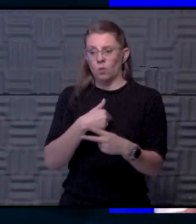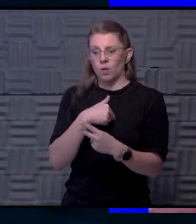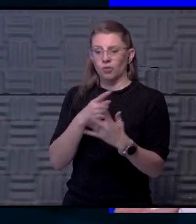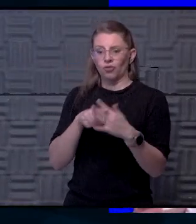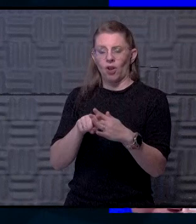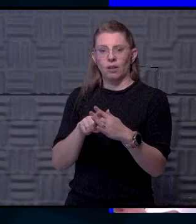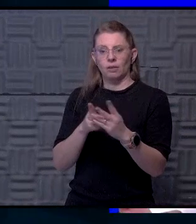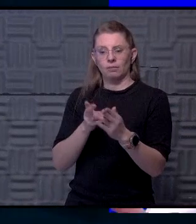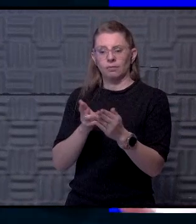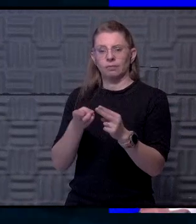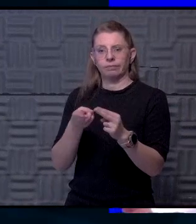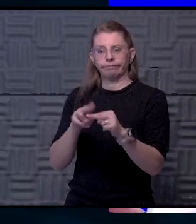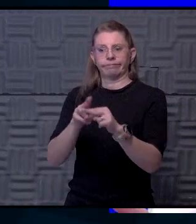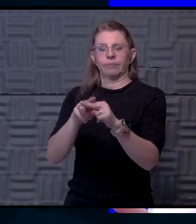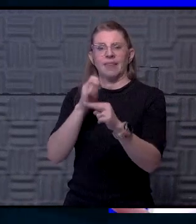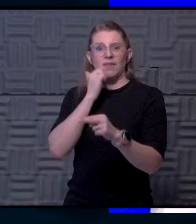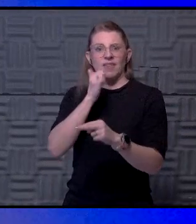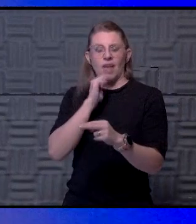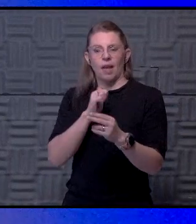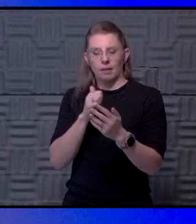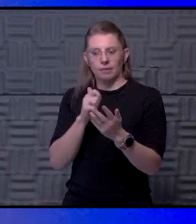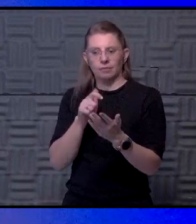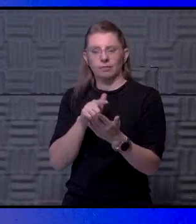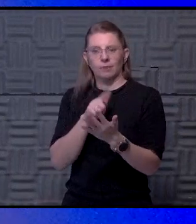and increasingly seeing day by day